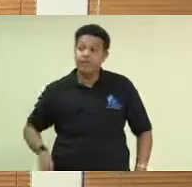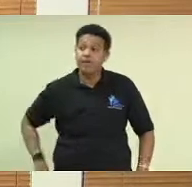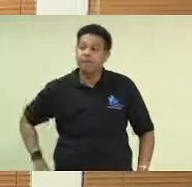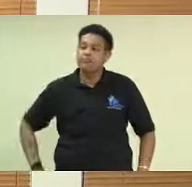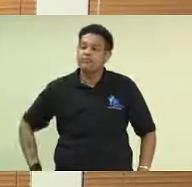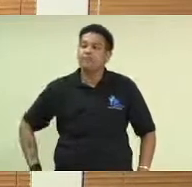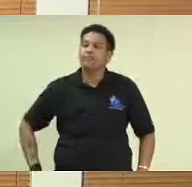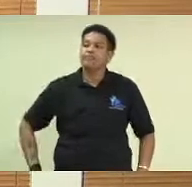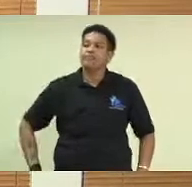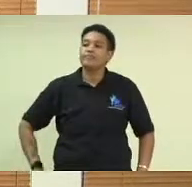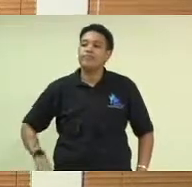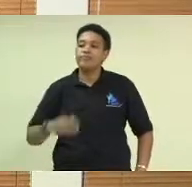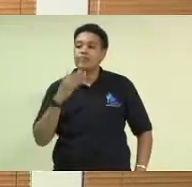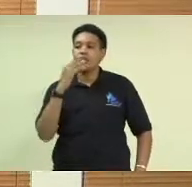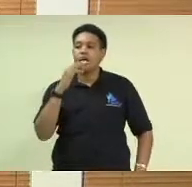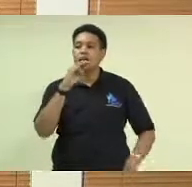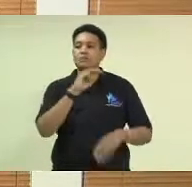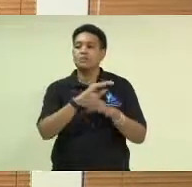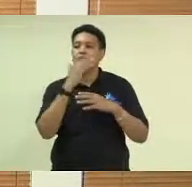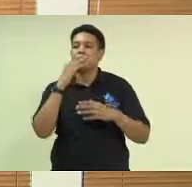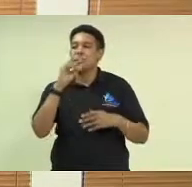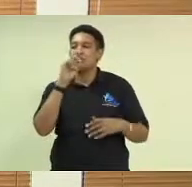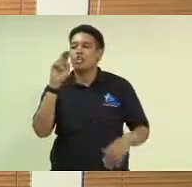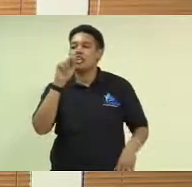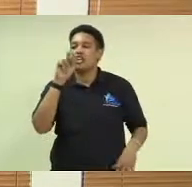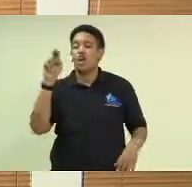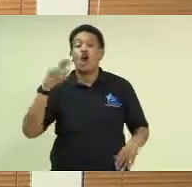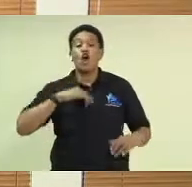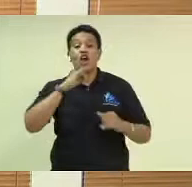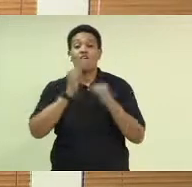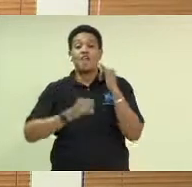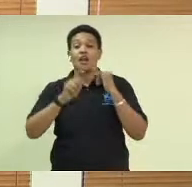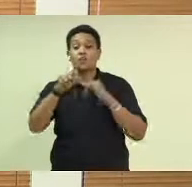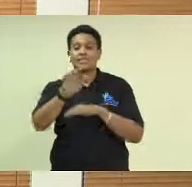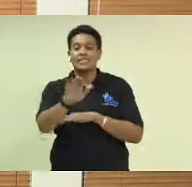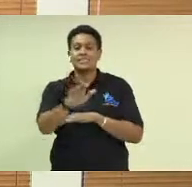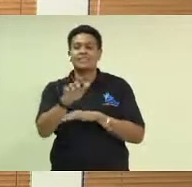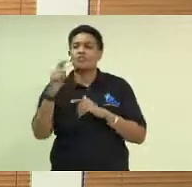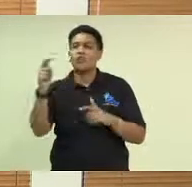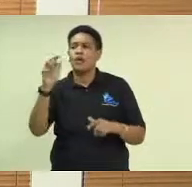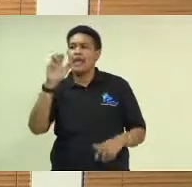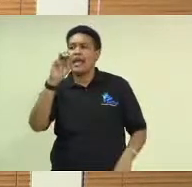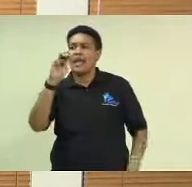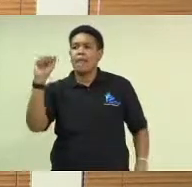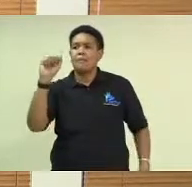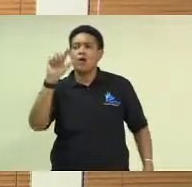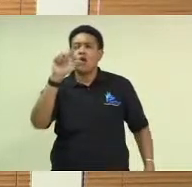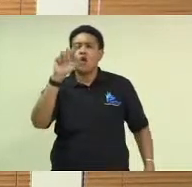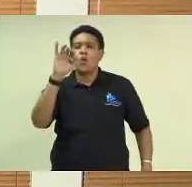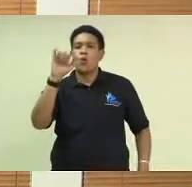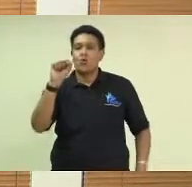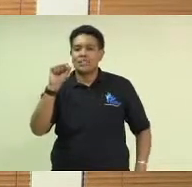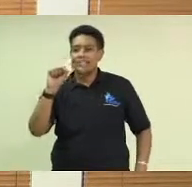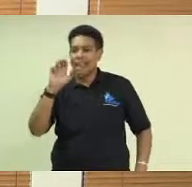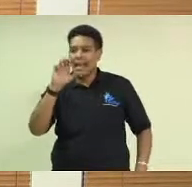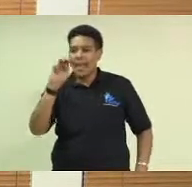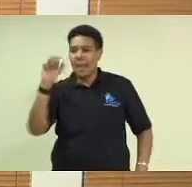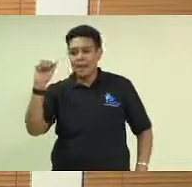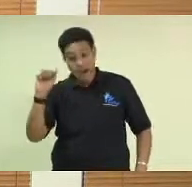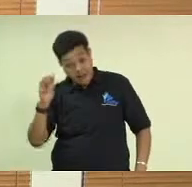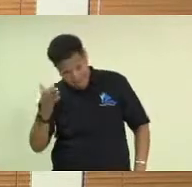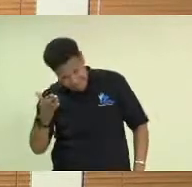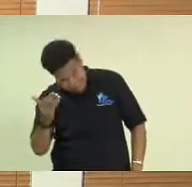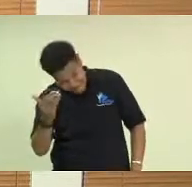Okay, thank you, Minister. Thank you, Dr. Webster Carr. Our final question this evening goes to Emma Lewis. Emma, you have the floor.